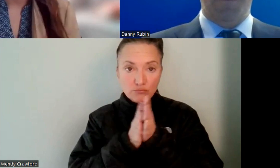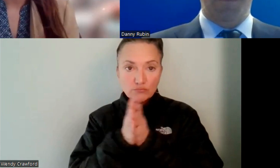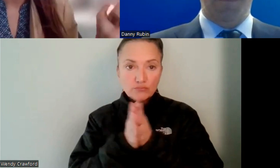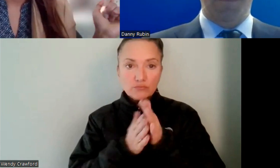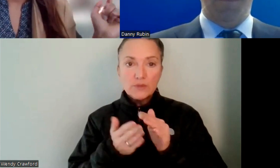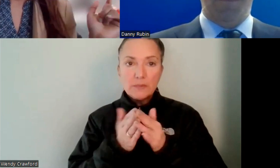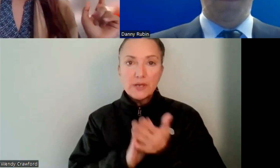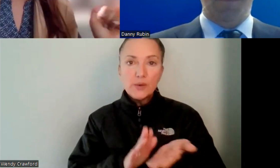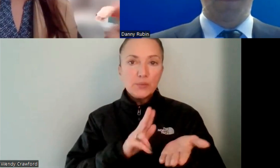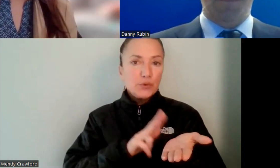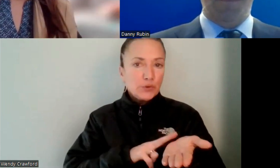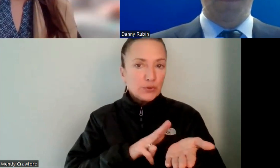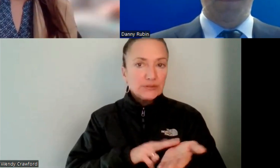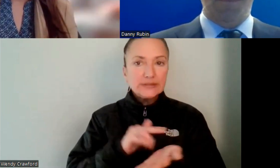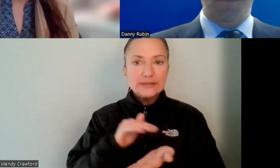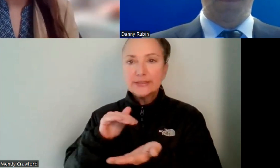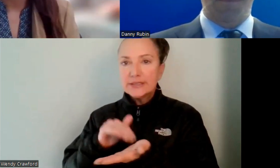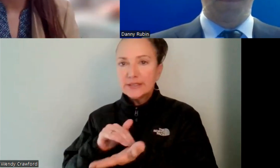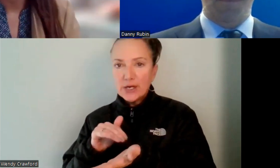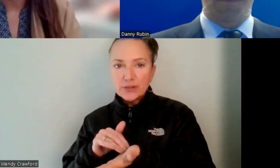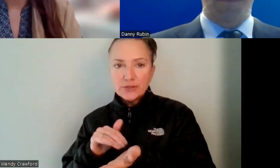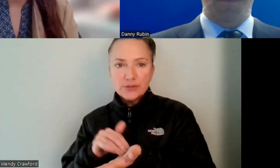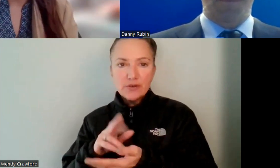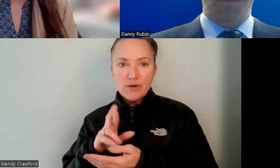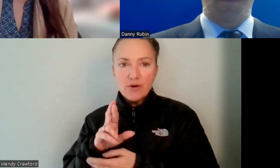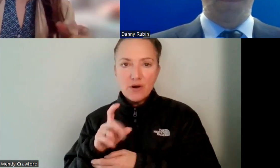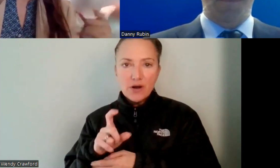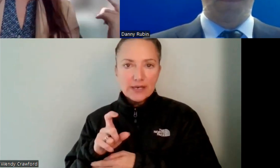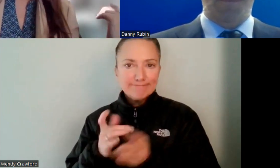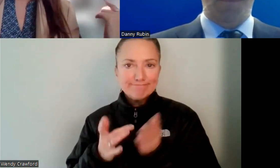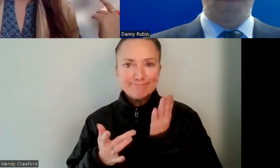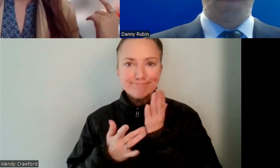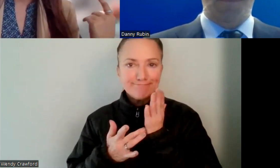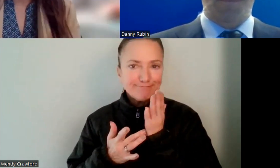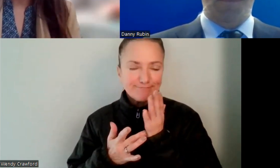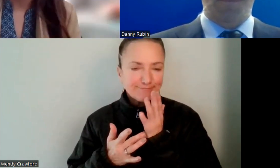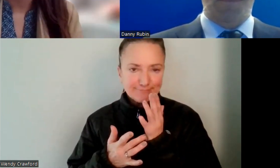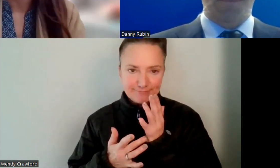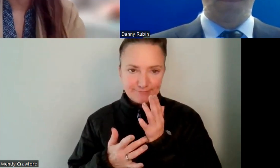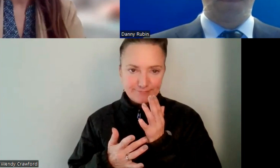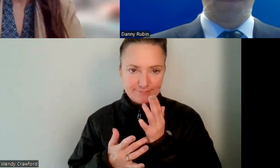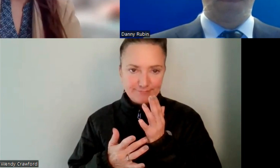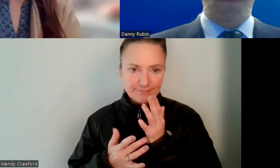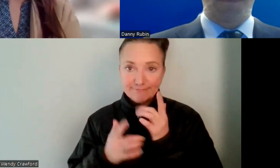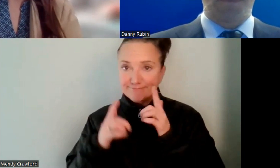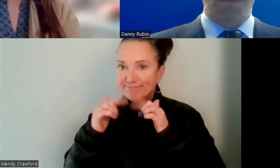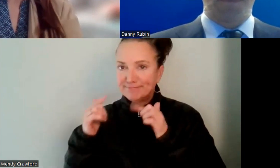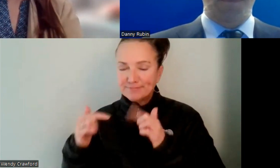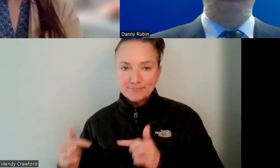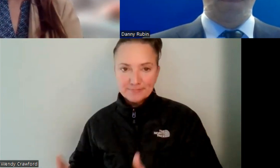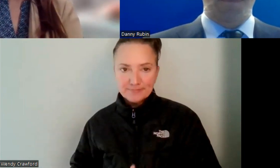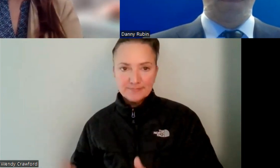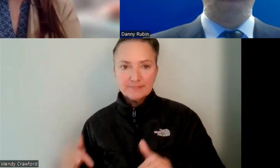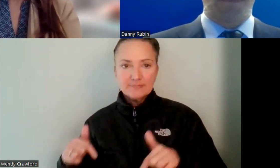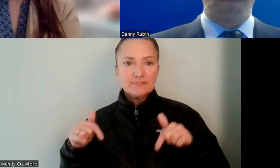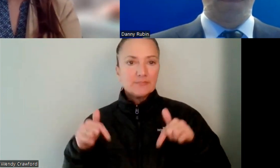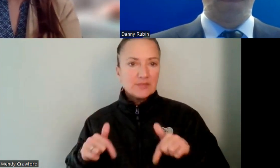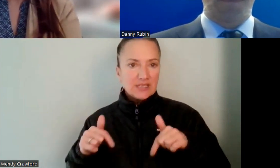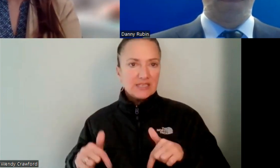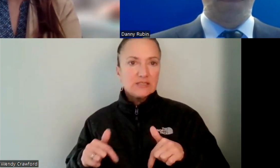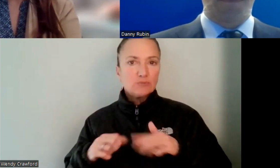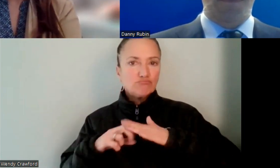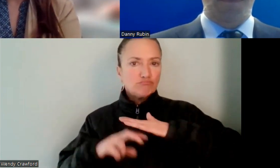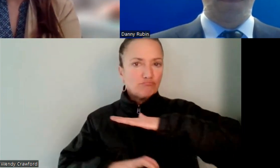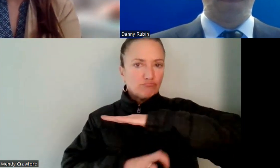nursing, doctor, pharmacy technician, pharmacist. I feel like this job